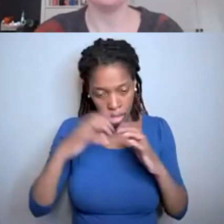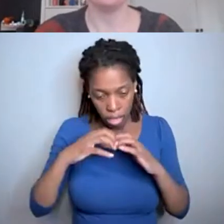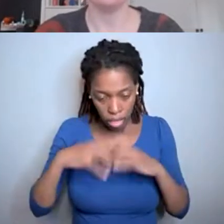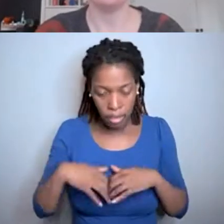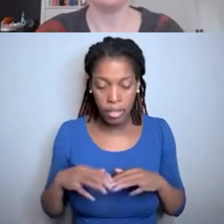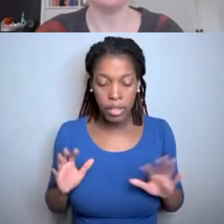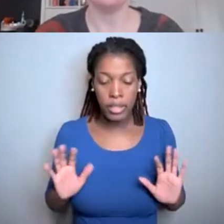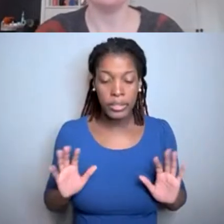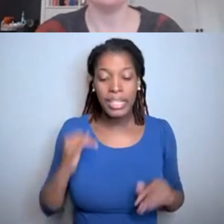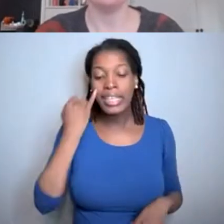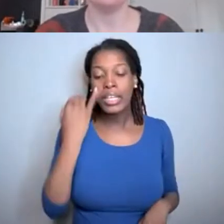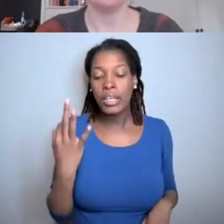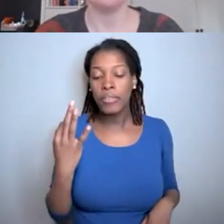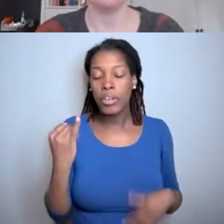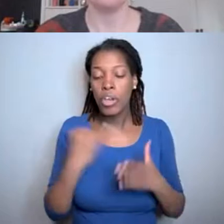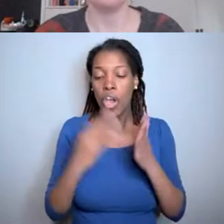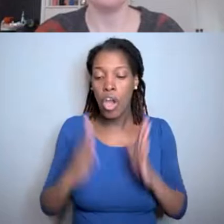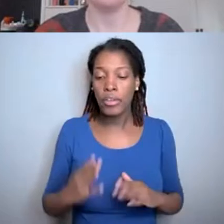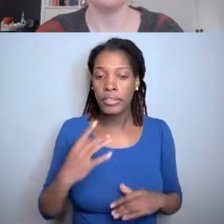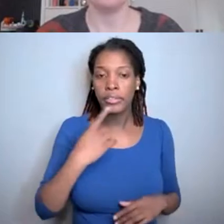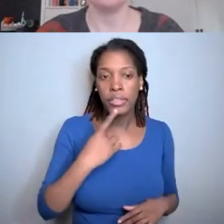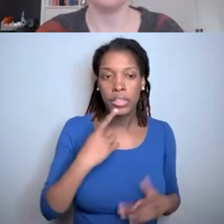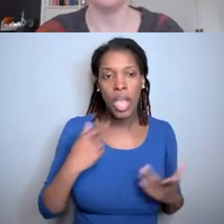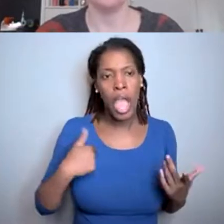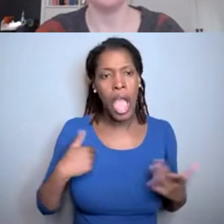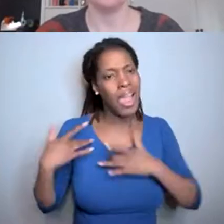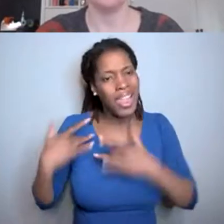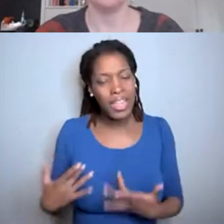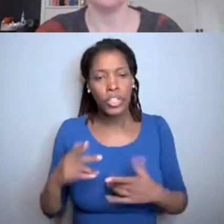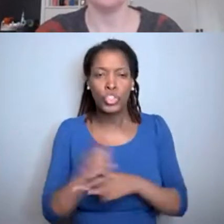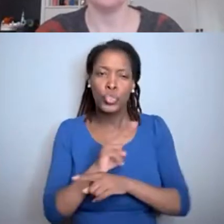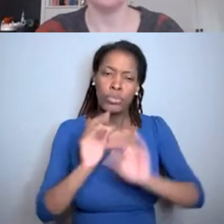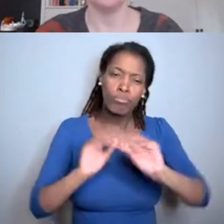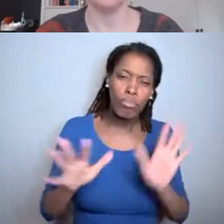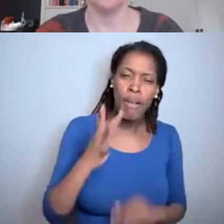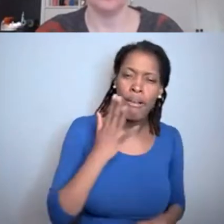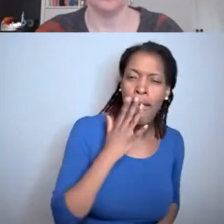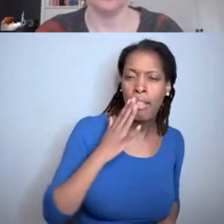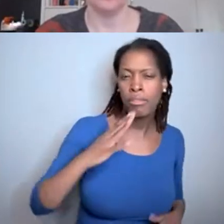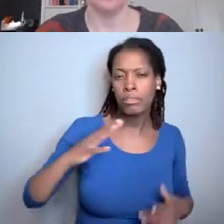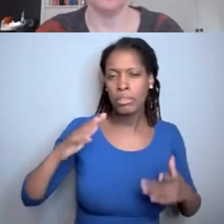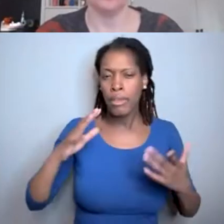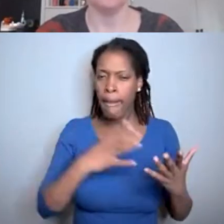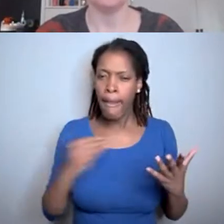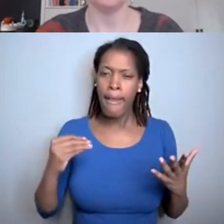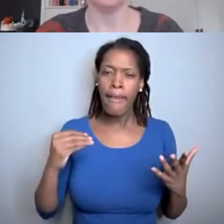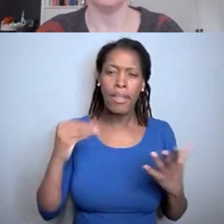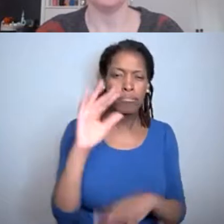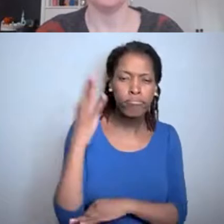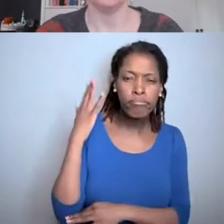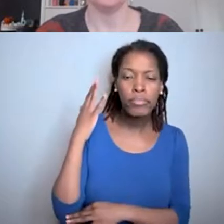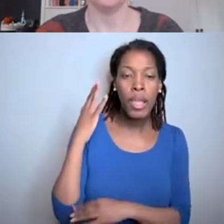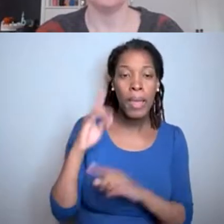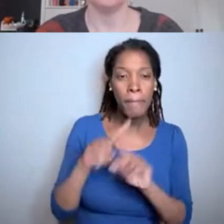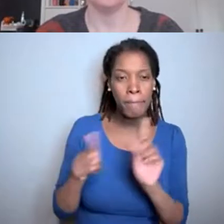if an artist is saying like i do work in cool colors that's like primarily what i do and i do landscapes but then like submits imagery that